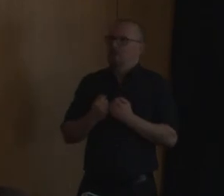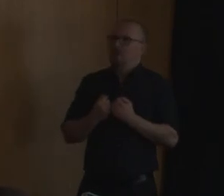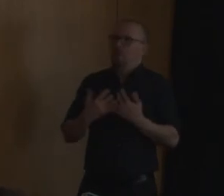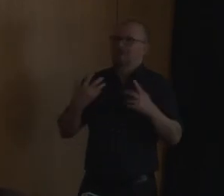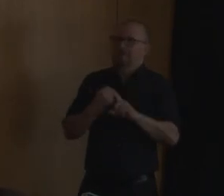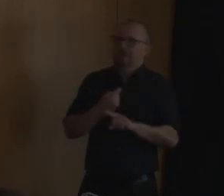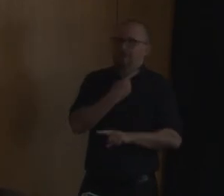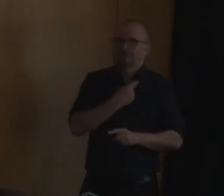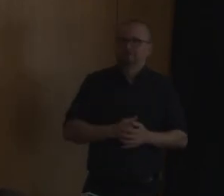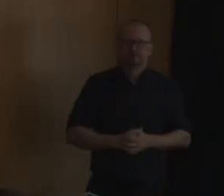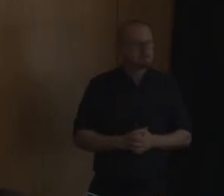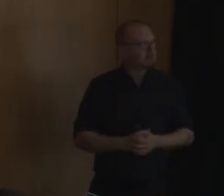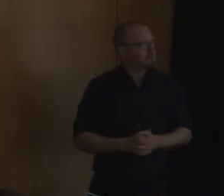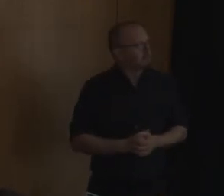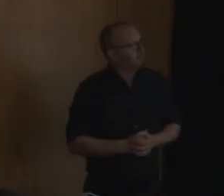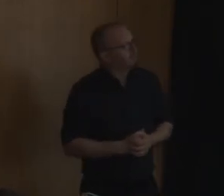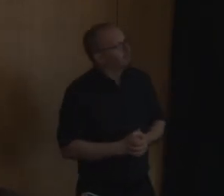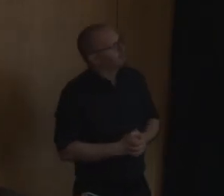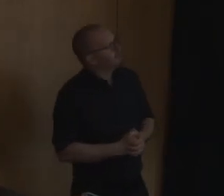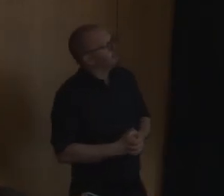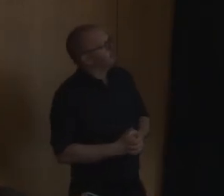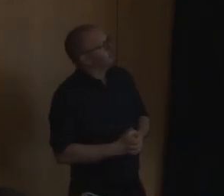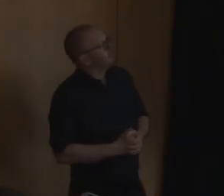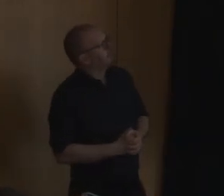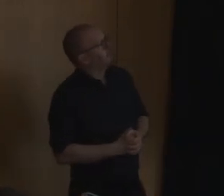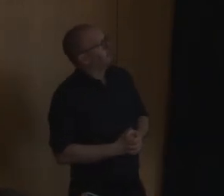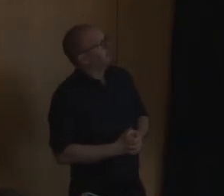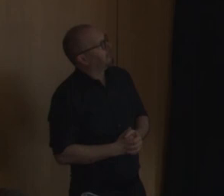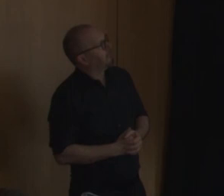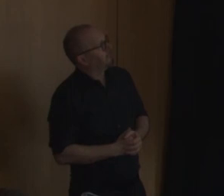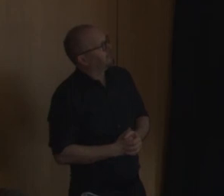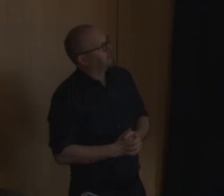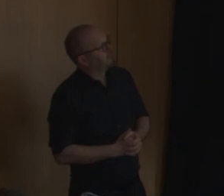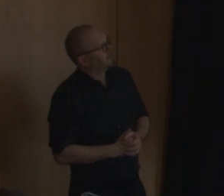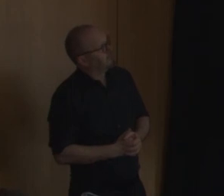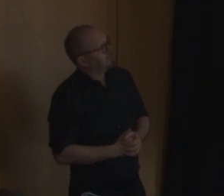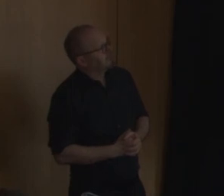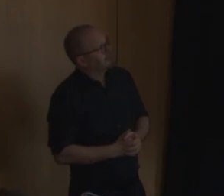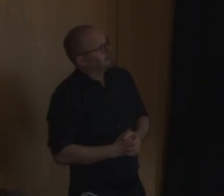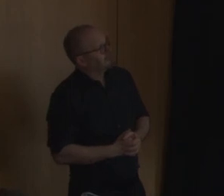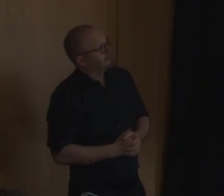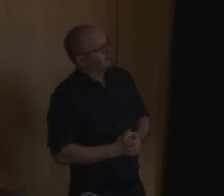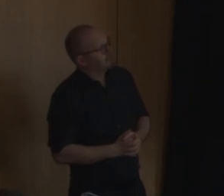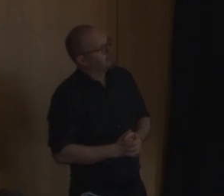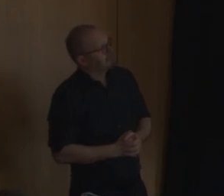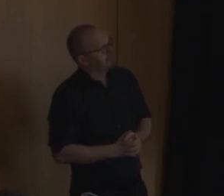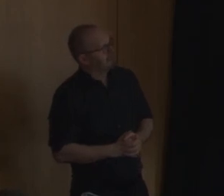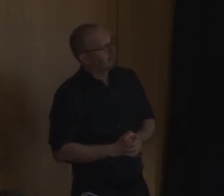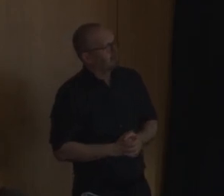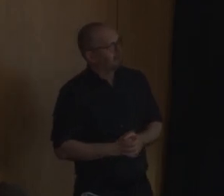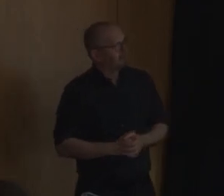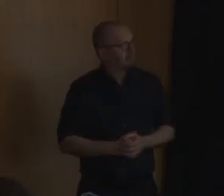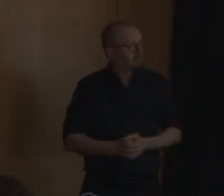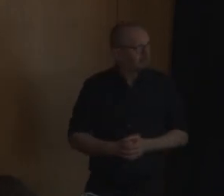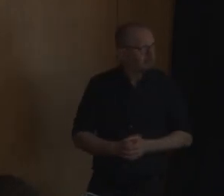shifts from a basic level engagement on the left, attention, right through to personal action, community impact and national impact on